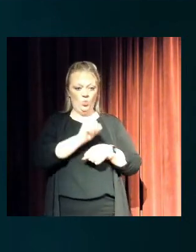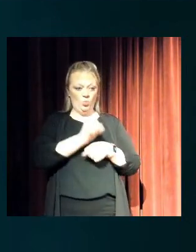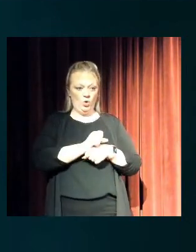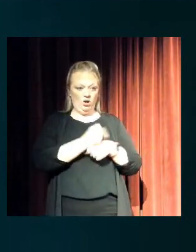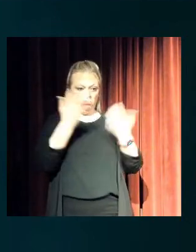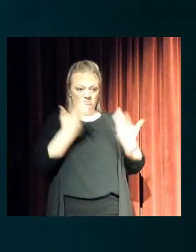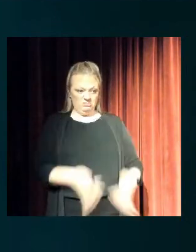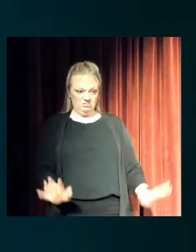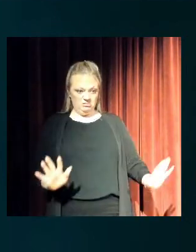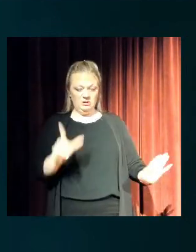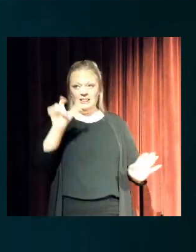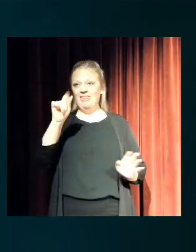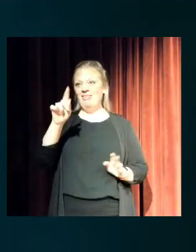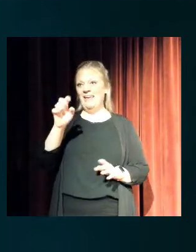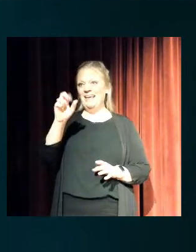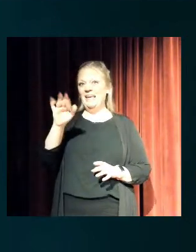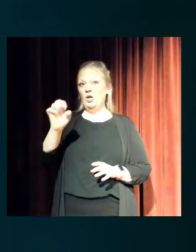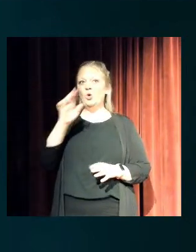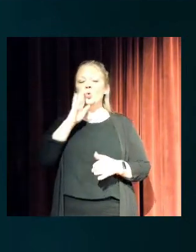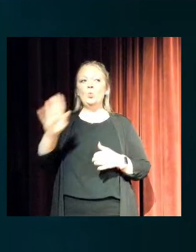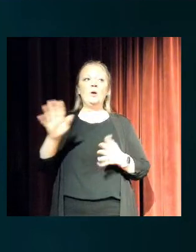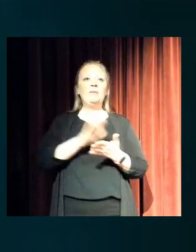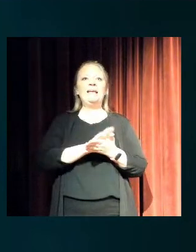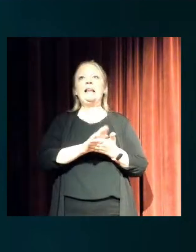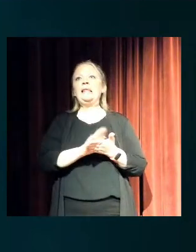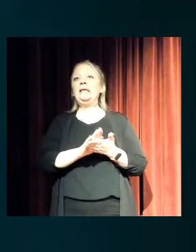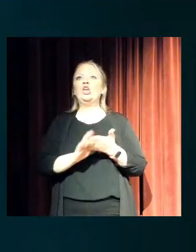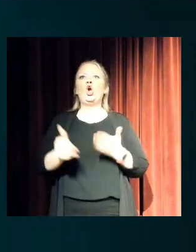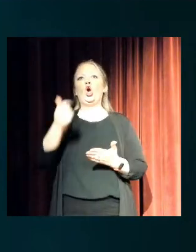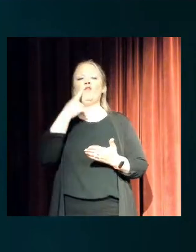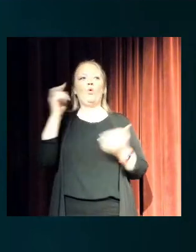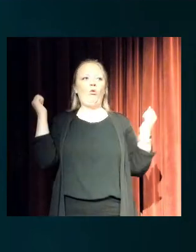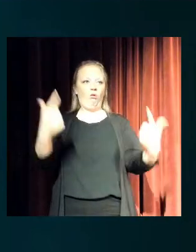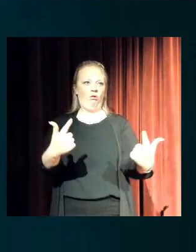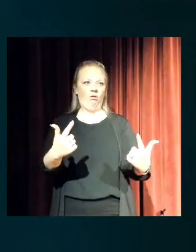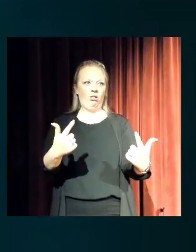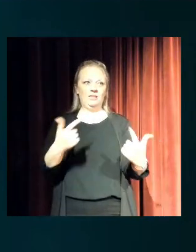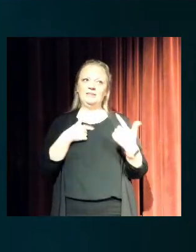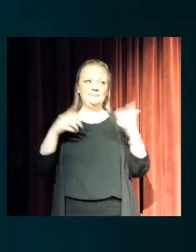complete, Lake Erie will be cleaner for all.